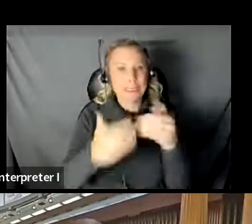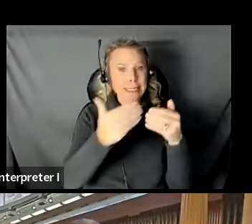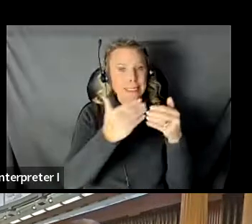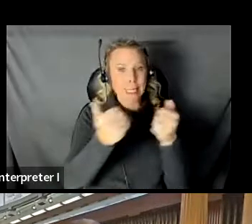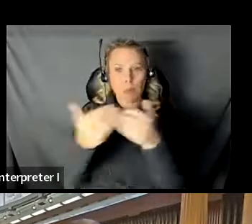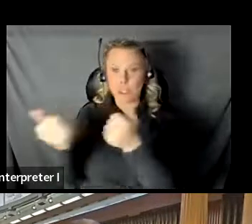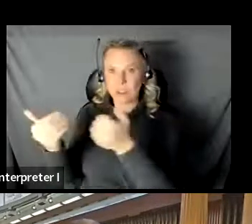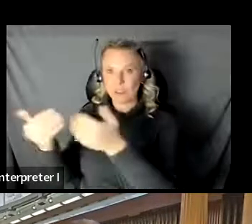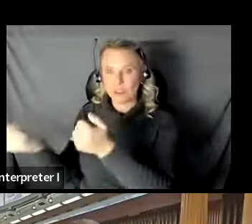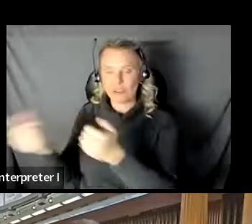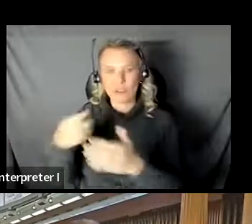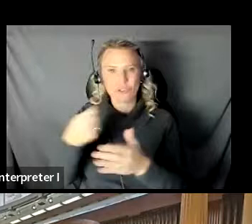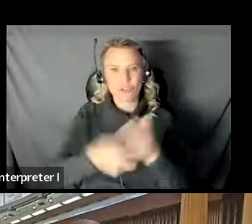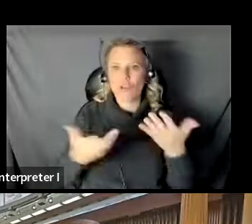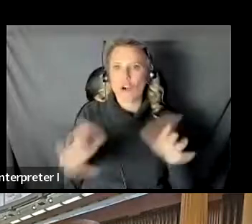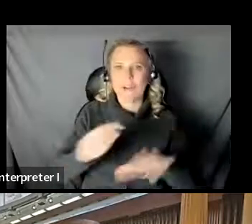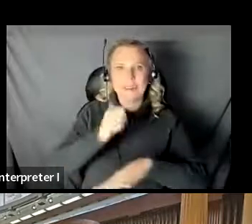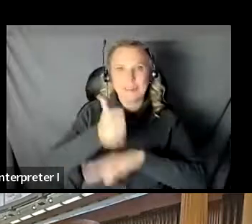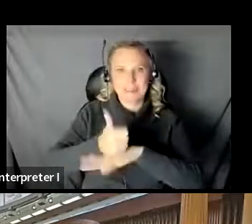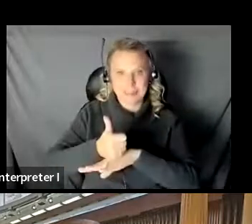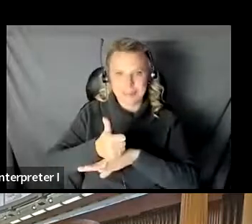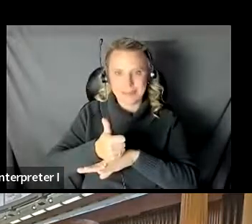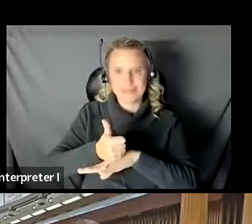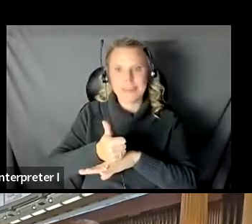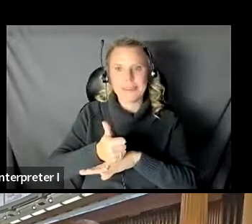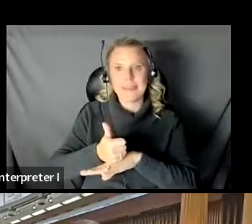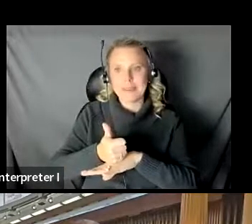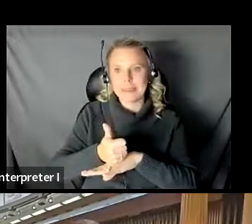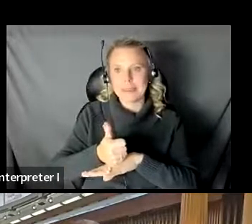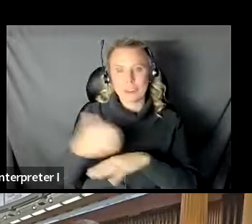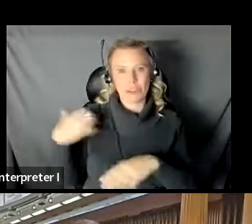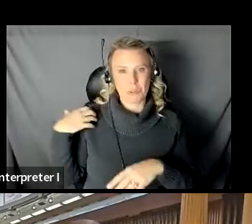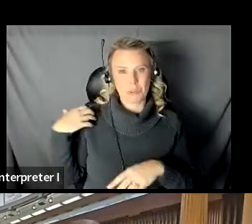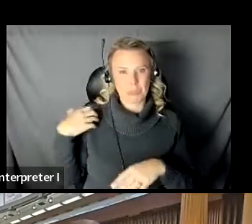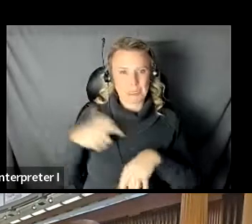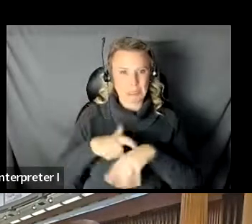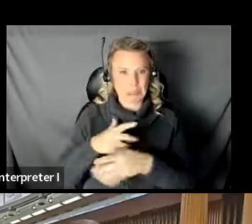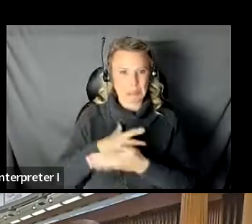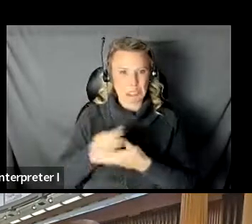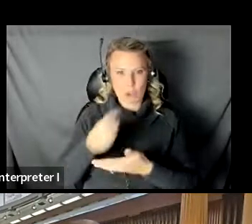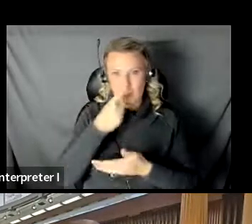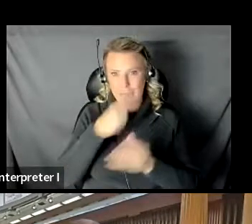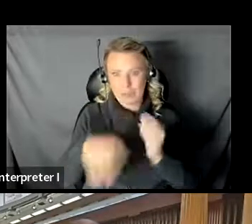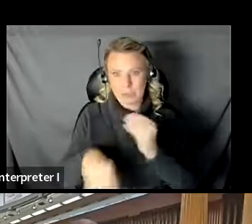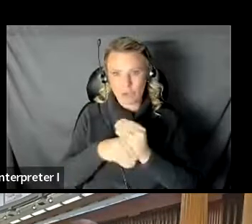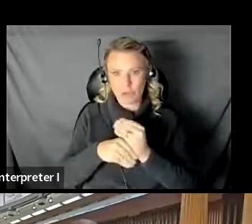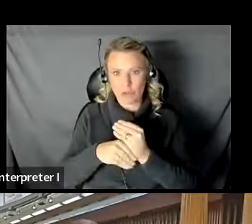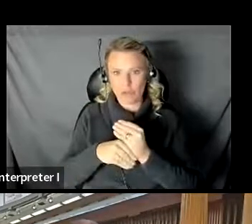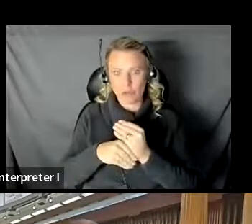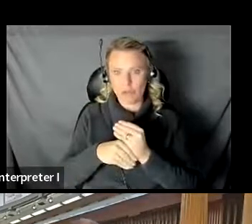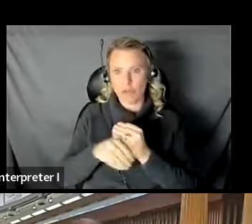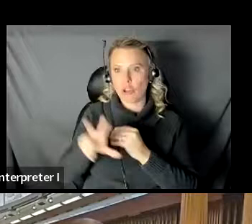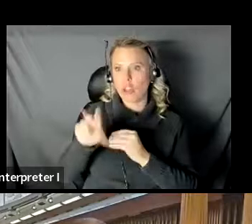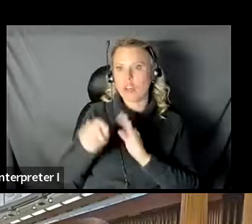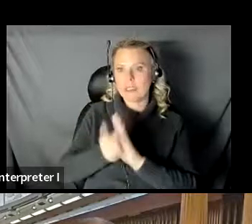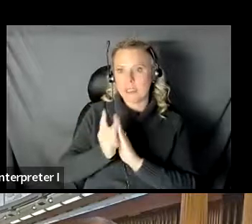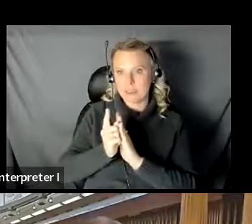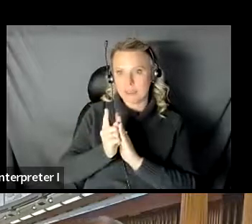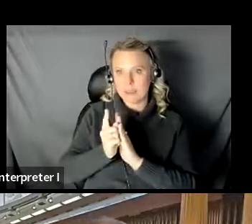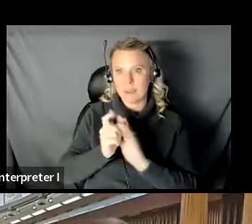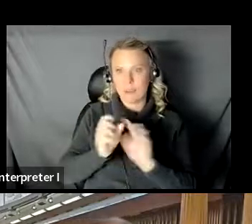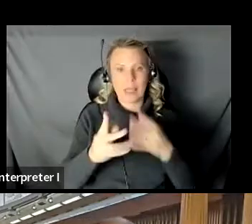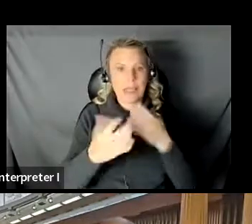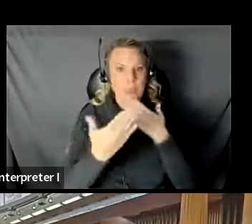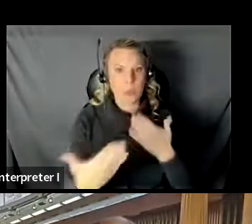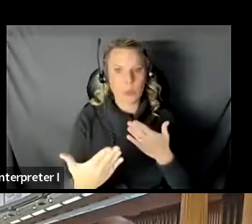these enhancements already exist. Chairman, my time is almost up. Can I have an additional time, please? 30 seconds. Thank